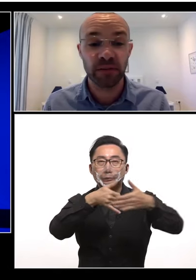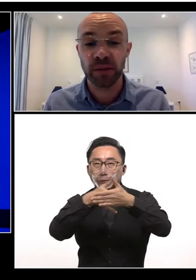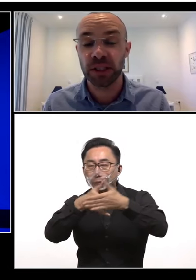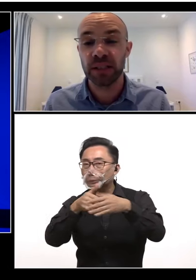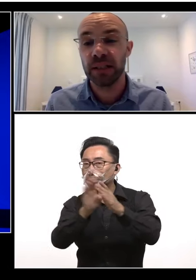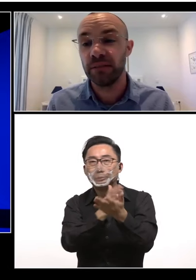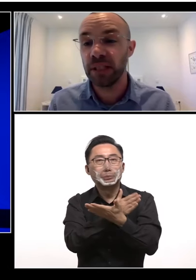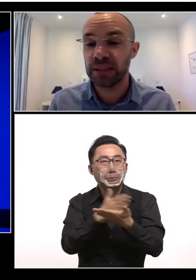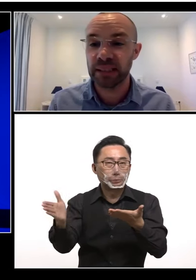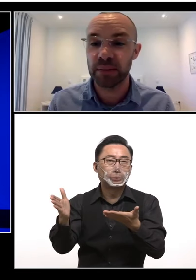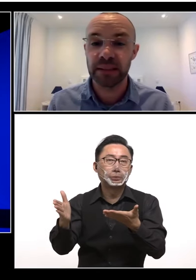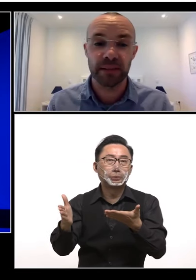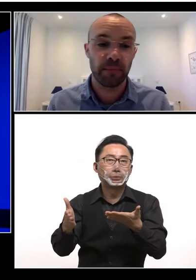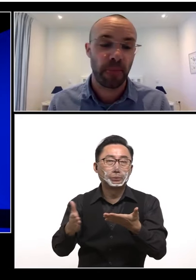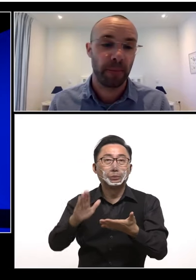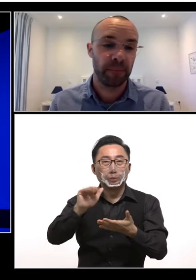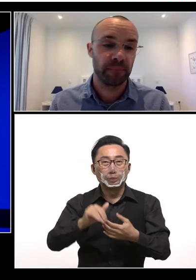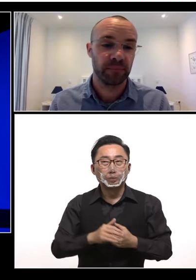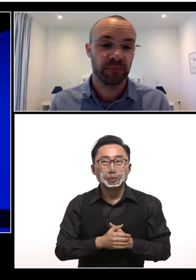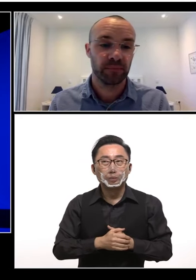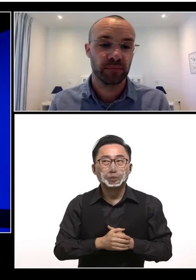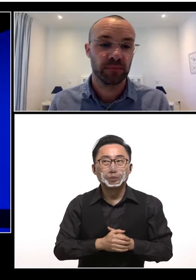about the future. Video 6, please.